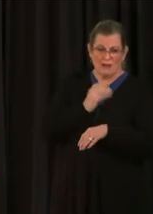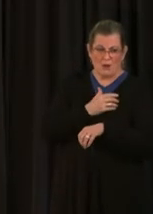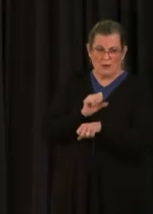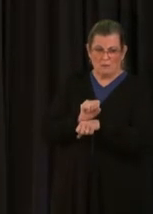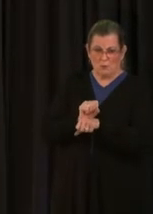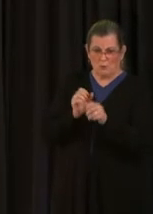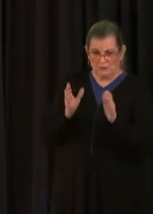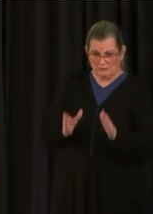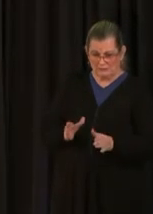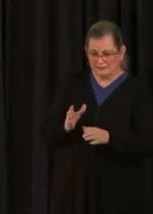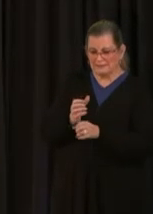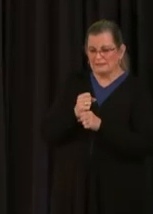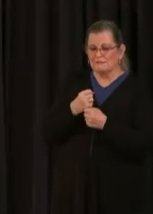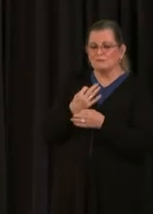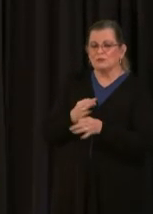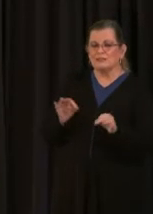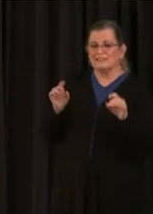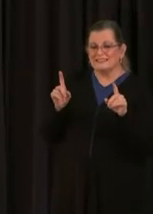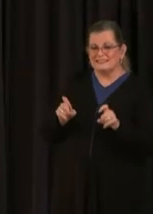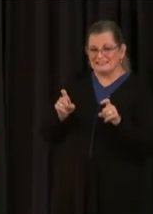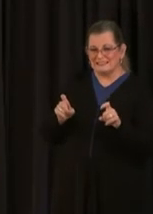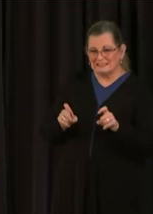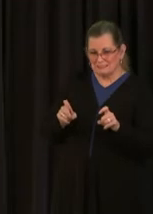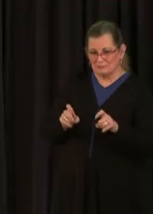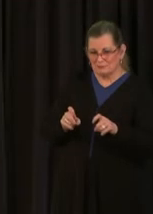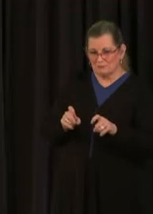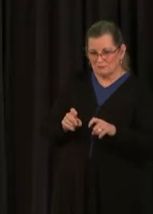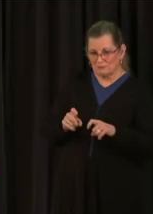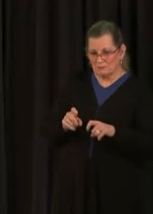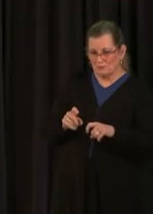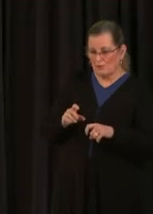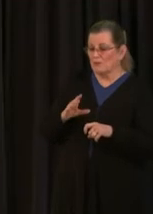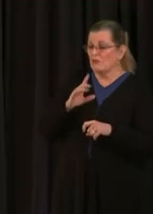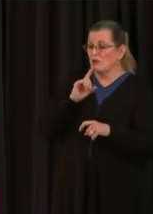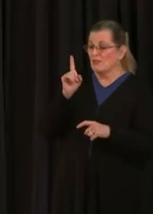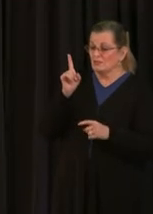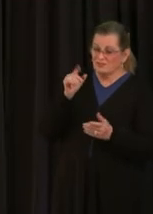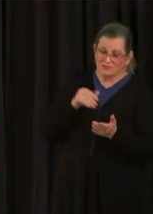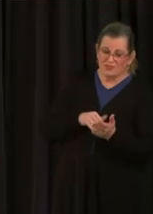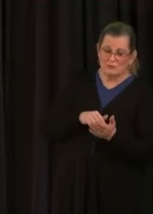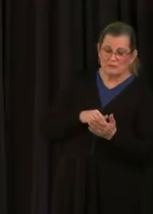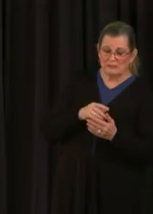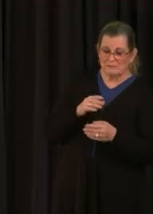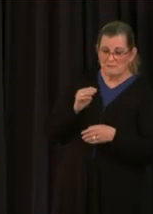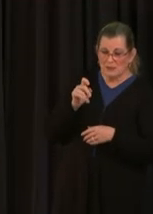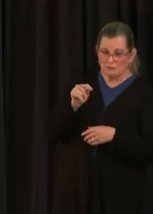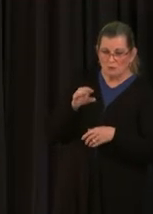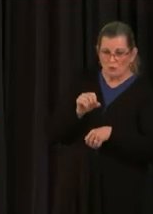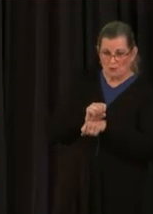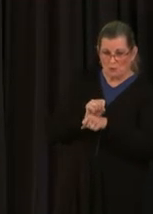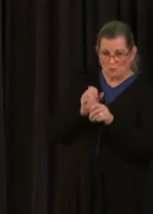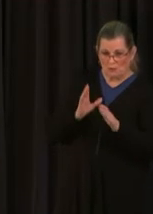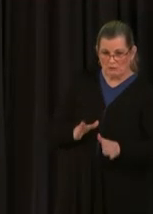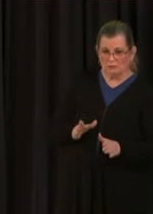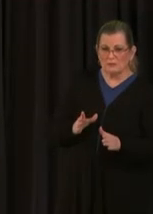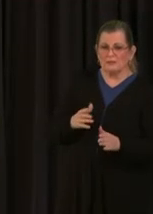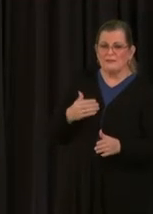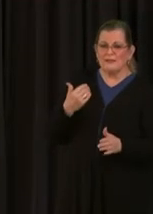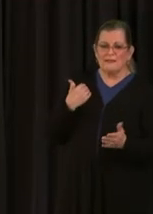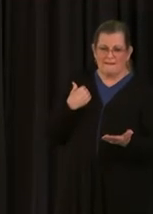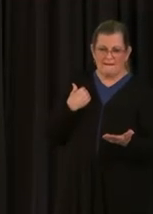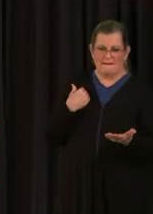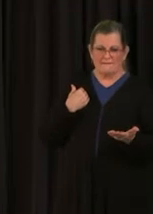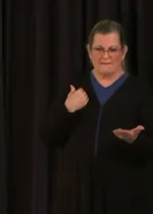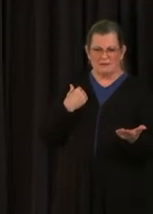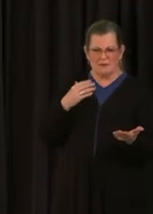are working to perform some pilot projects, partnering with some grantees to enhance